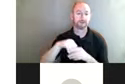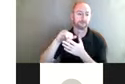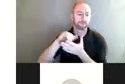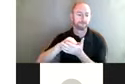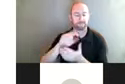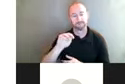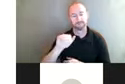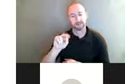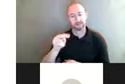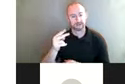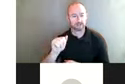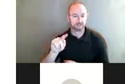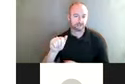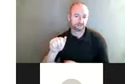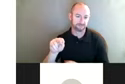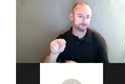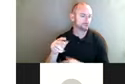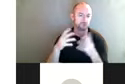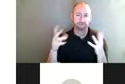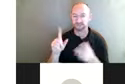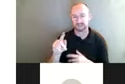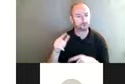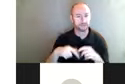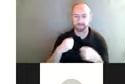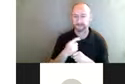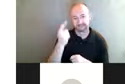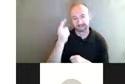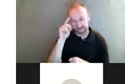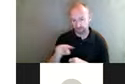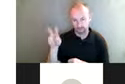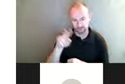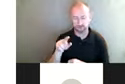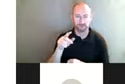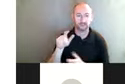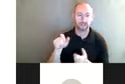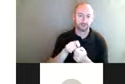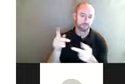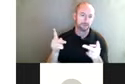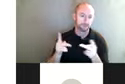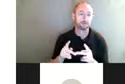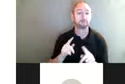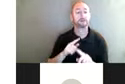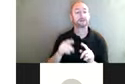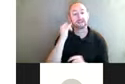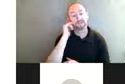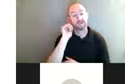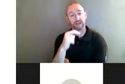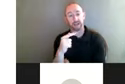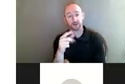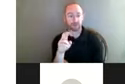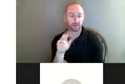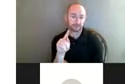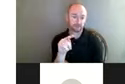so much data that we can't make sense of it just looking at the raw point locations. But if we aggregate it into things like